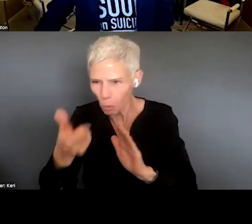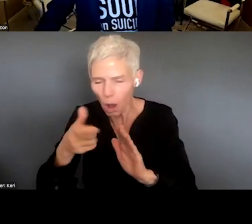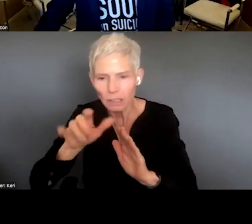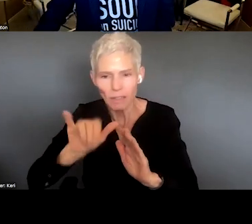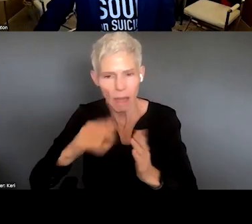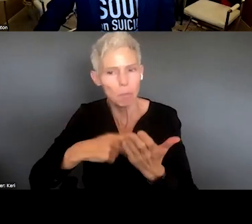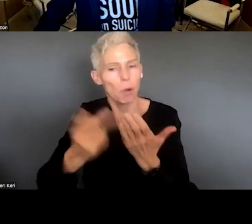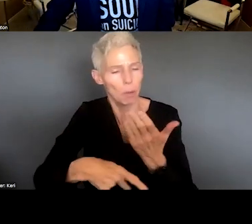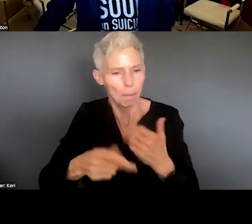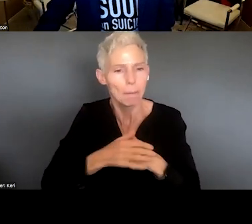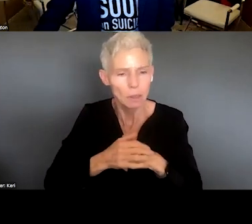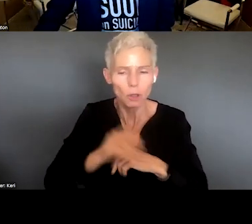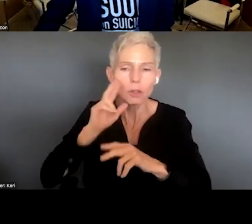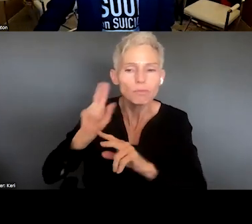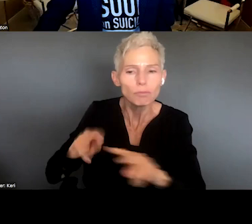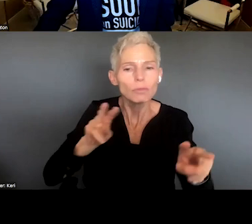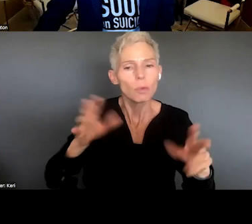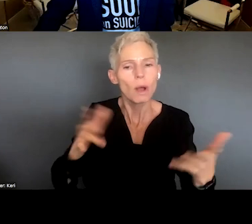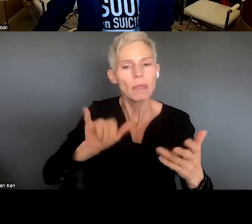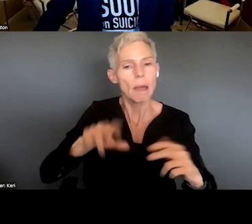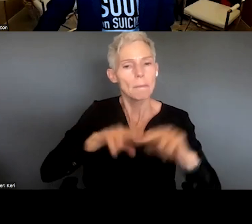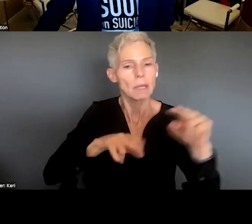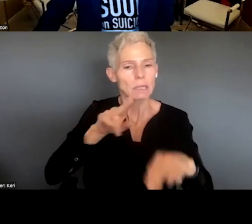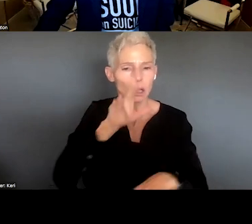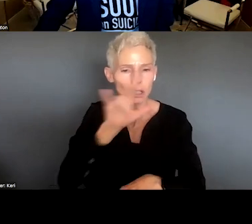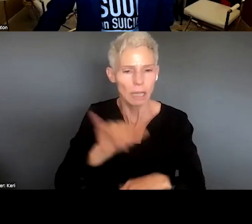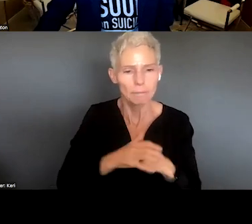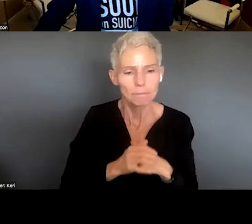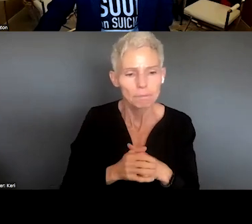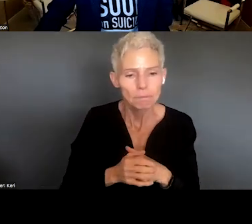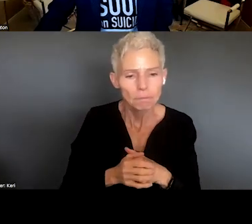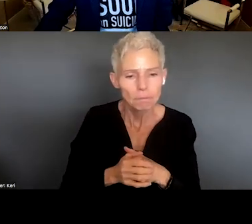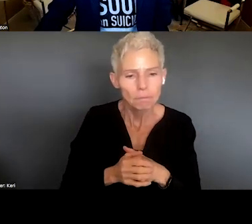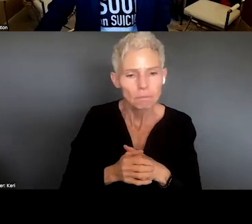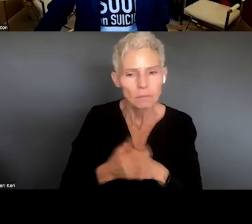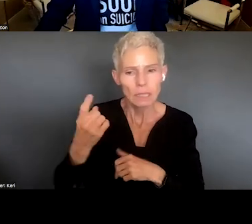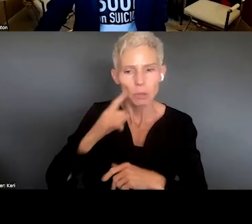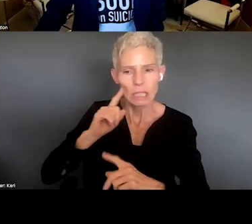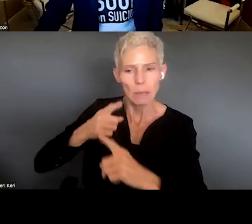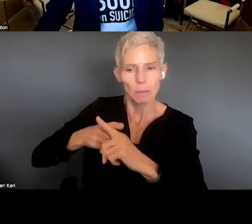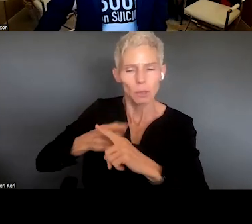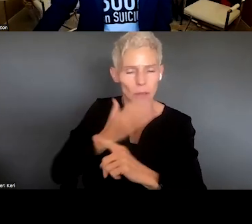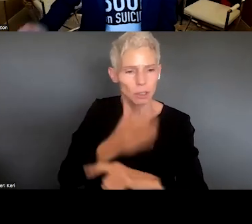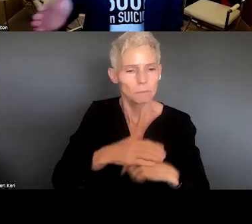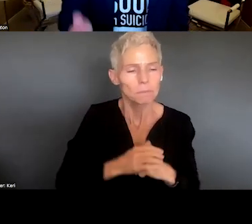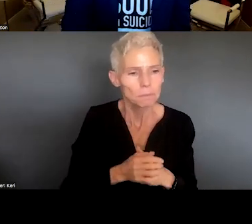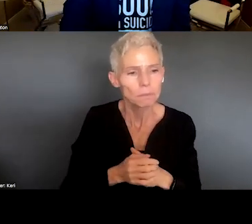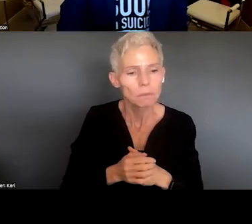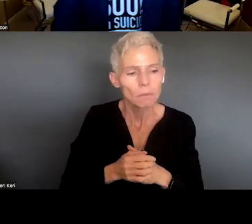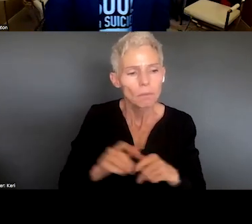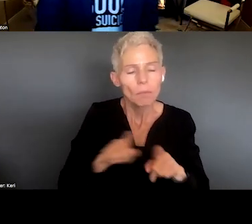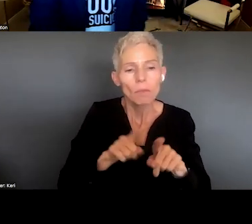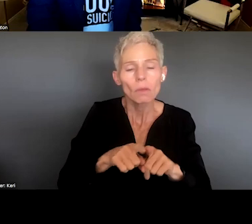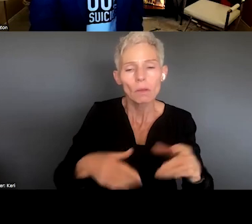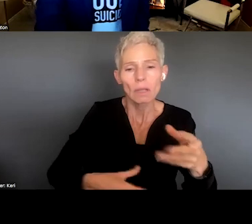to see that. And we've got someone that we need to mute there. Thank you. In addition to the live